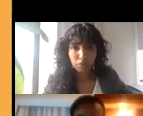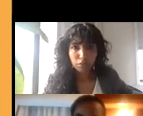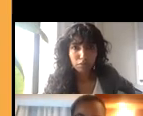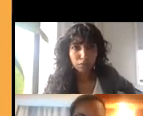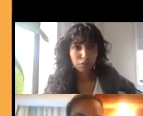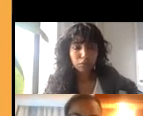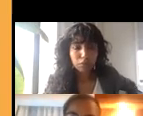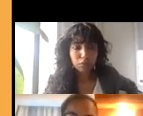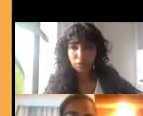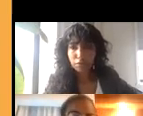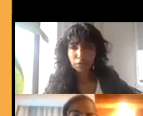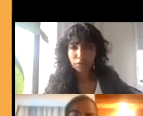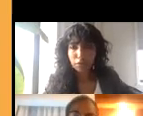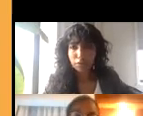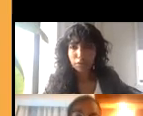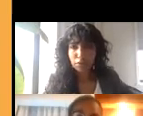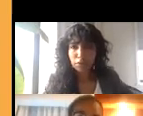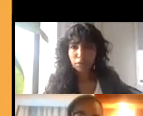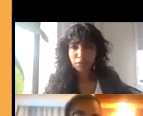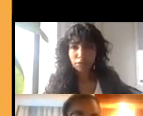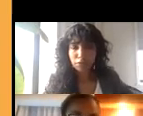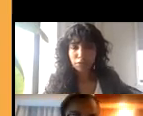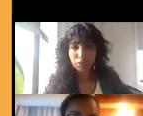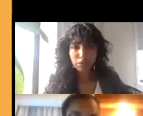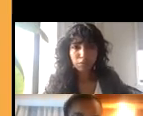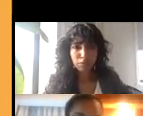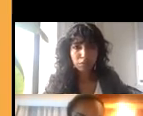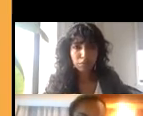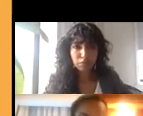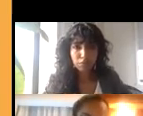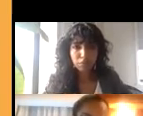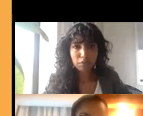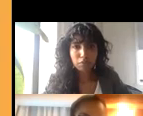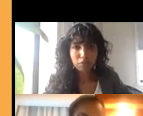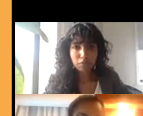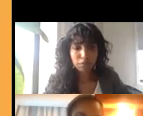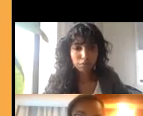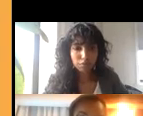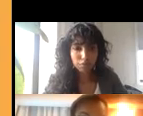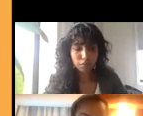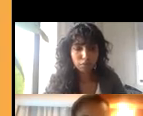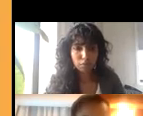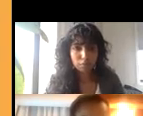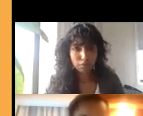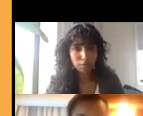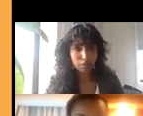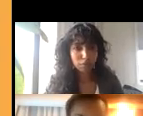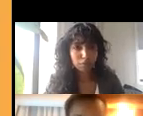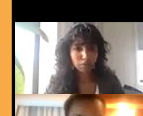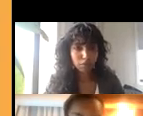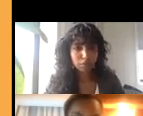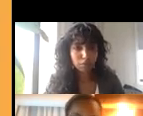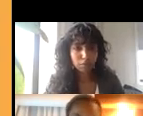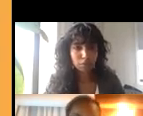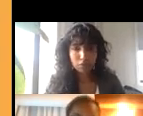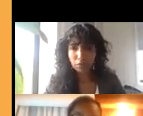the 70s onward, are still being used today. Instead of using terms like addicted baby or addicted newborn, which